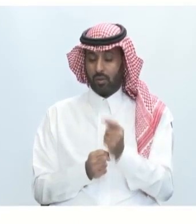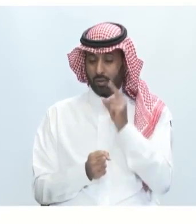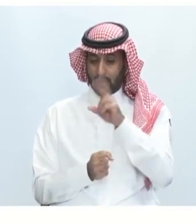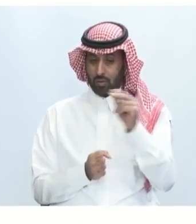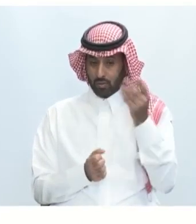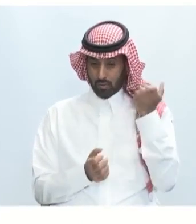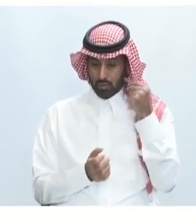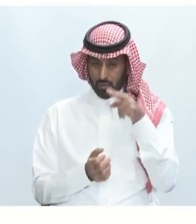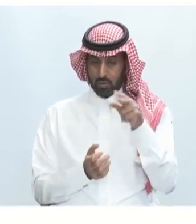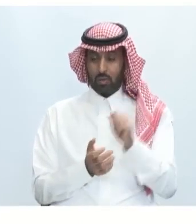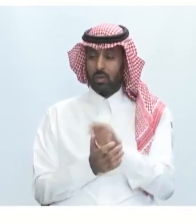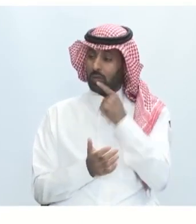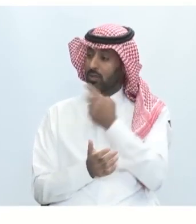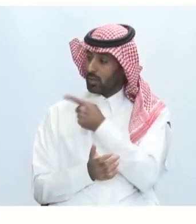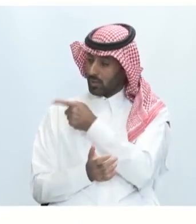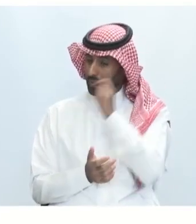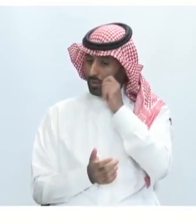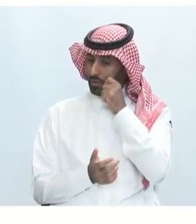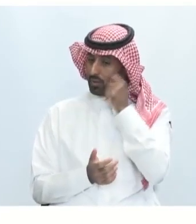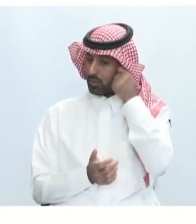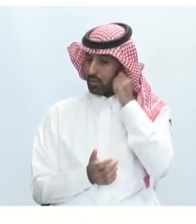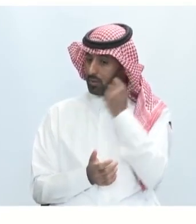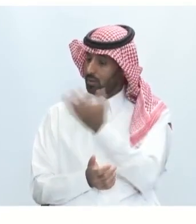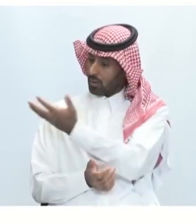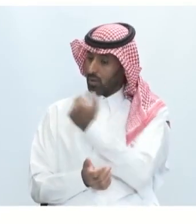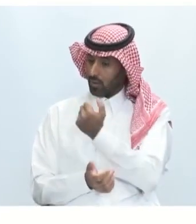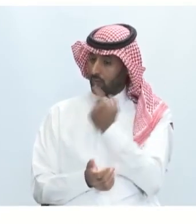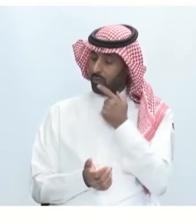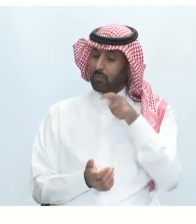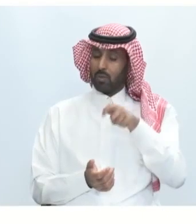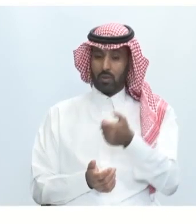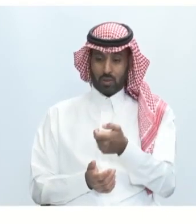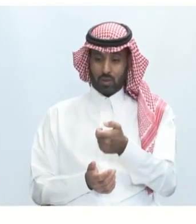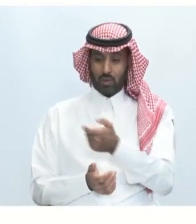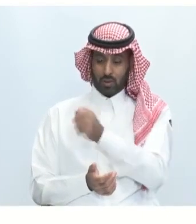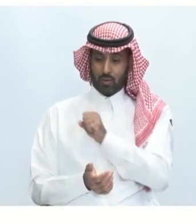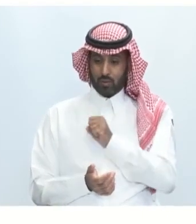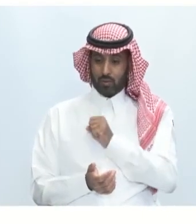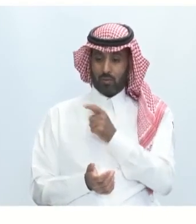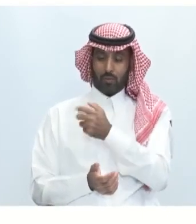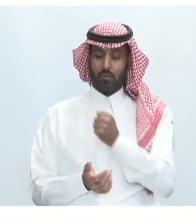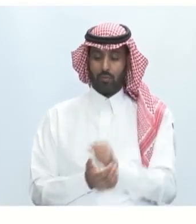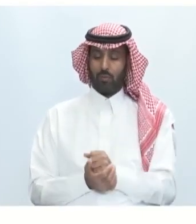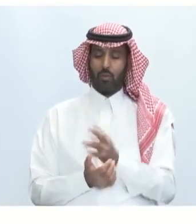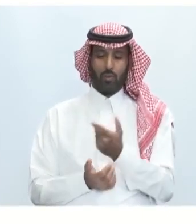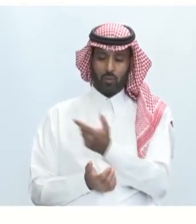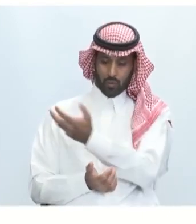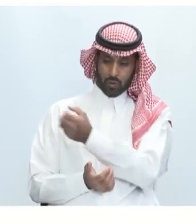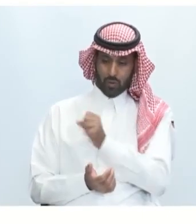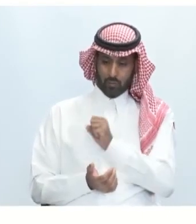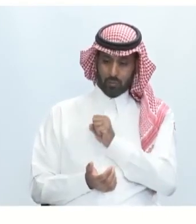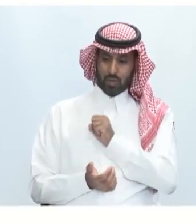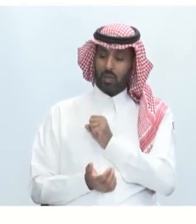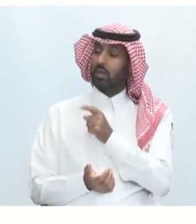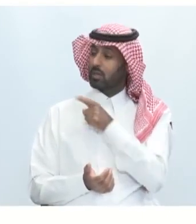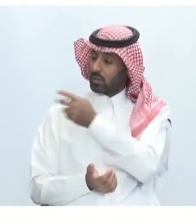For the example here, she gave me the remote control. She gave me the remote control. So me